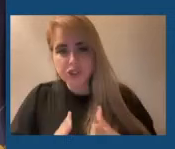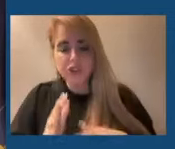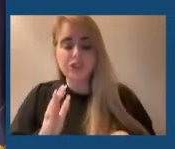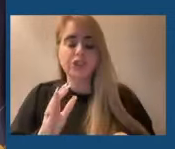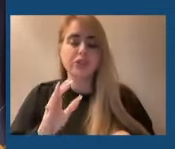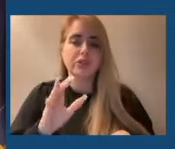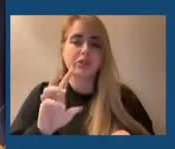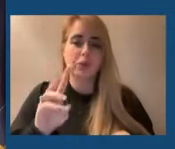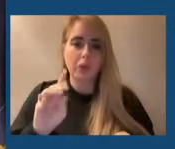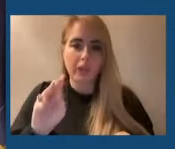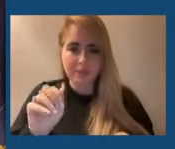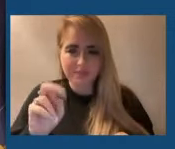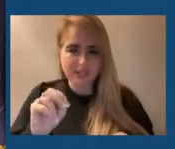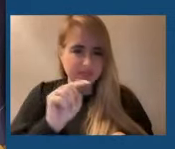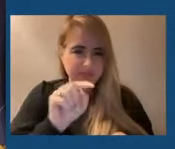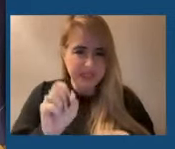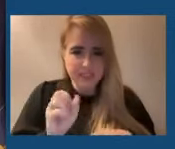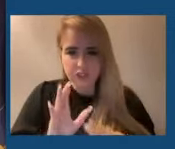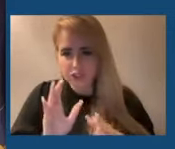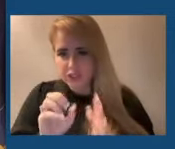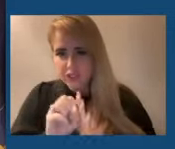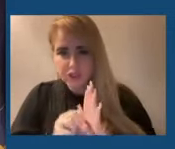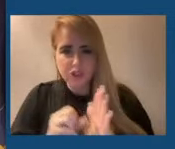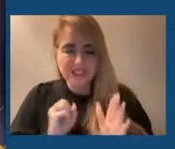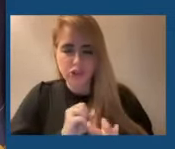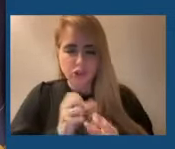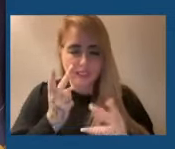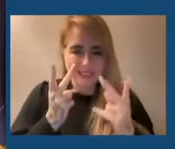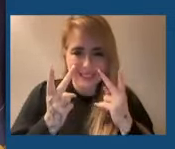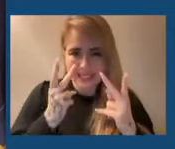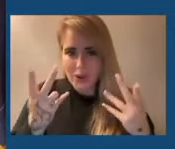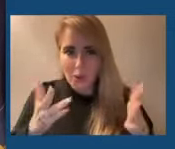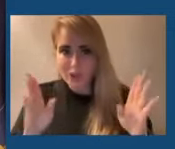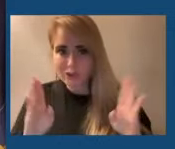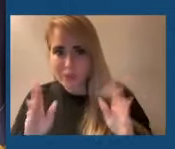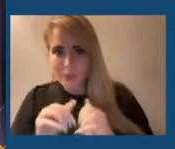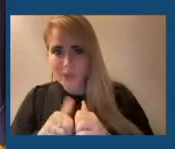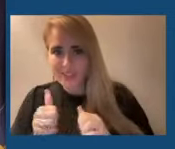Hoylman. I want to make sure I don't get in any trouble with anybody else.